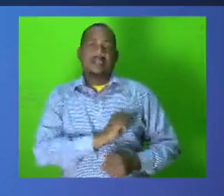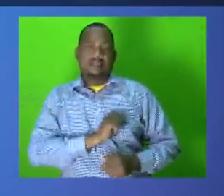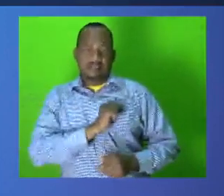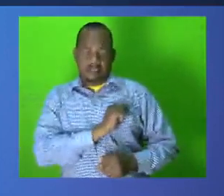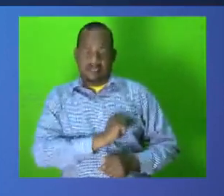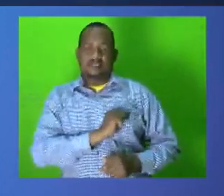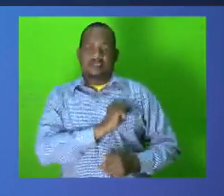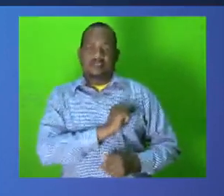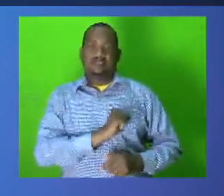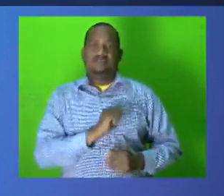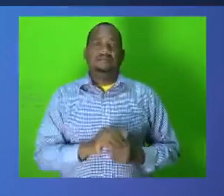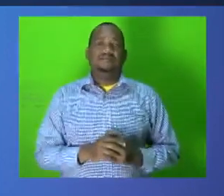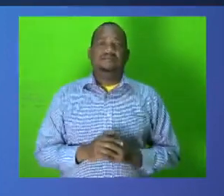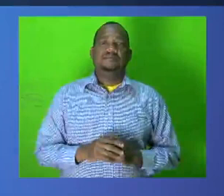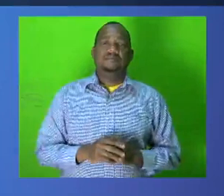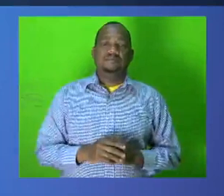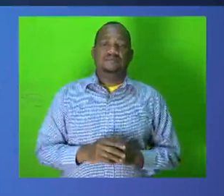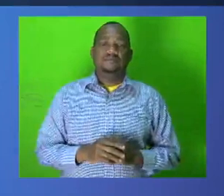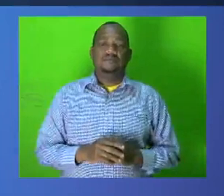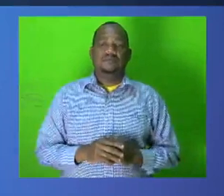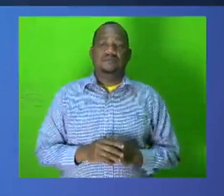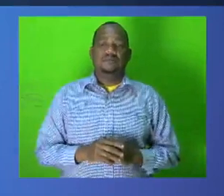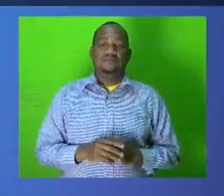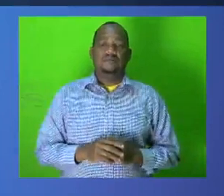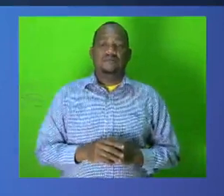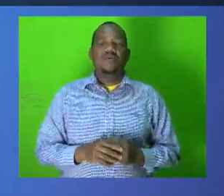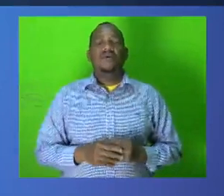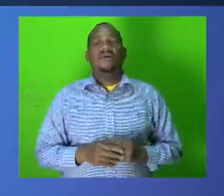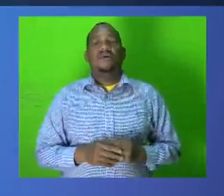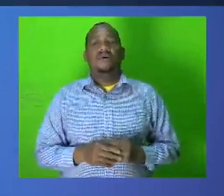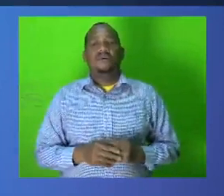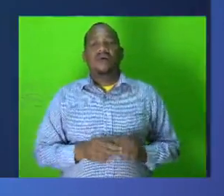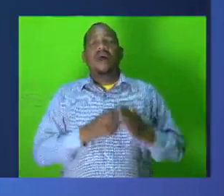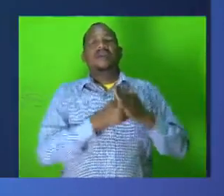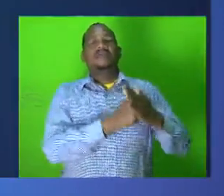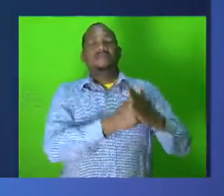interest in research should be work with a problem, my dear students.